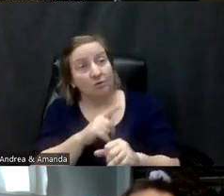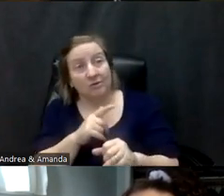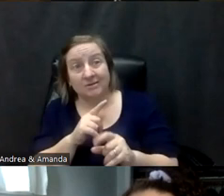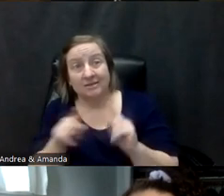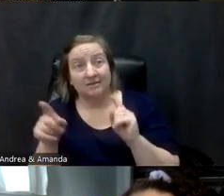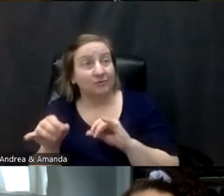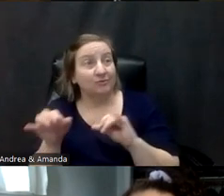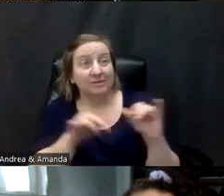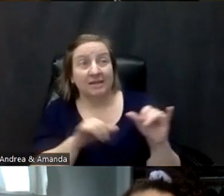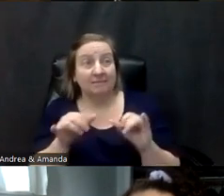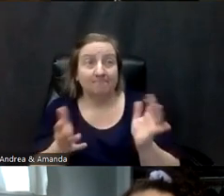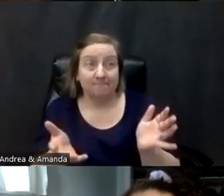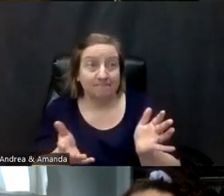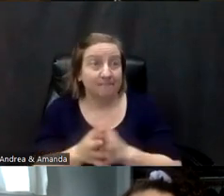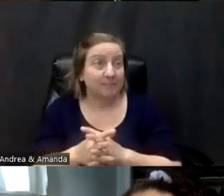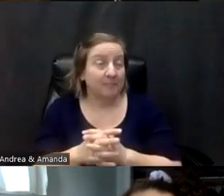or the same?